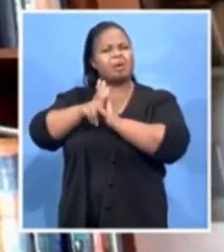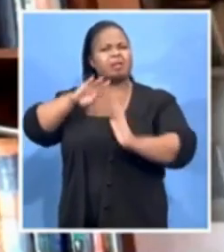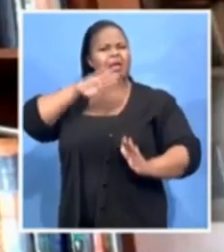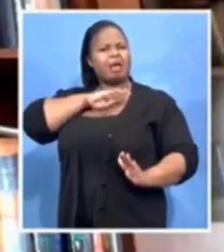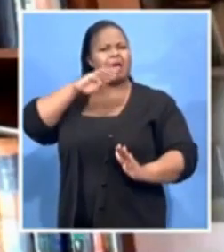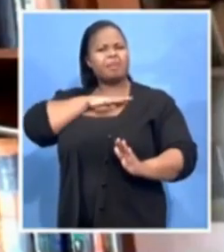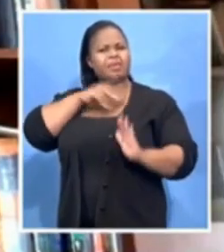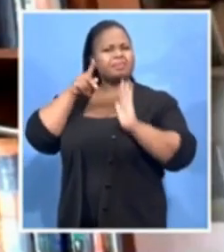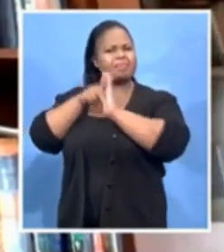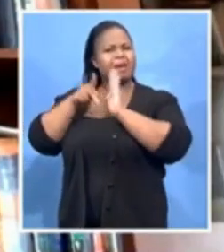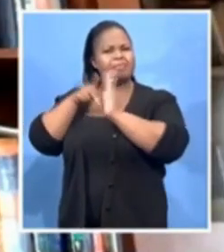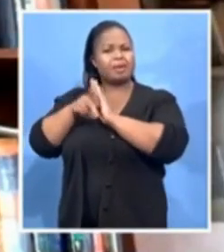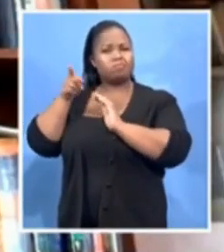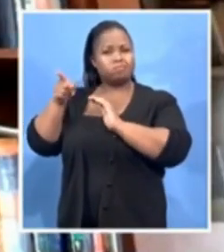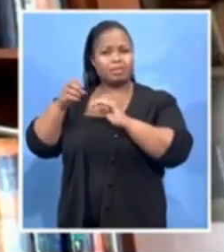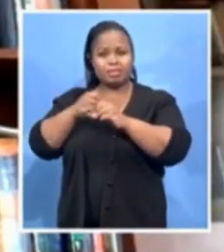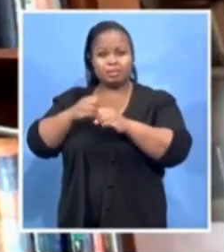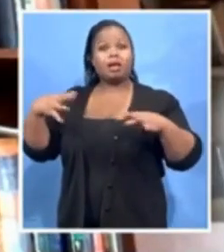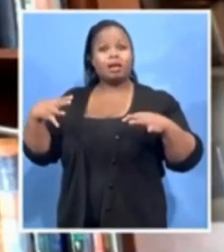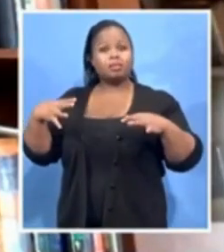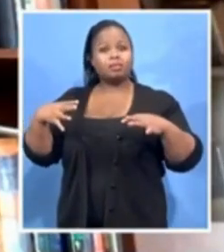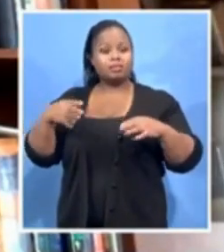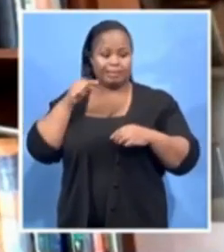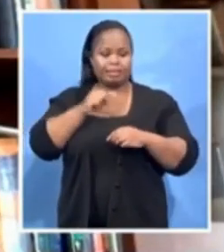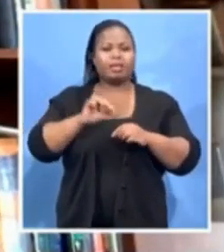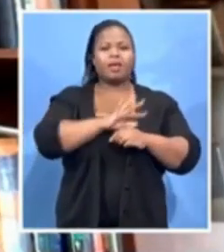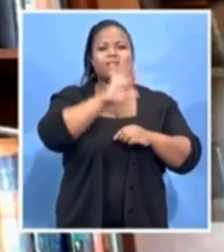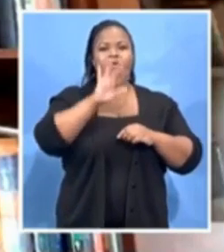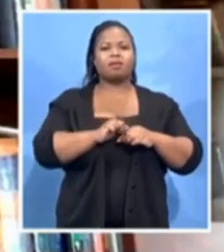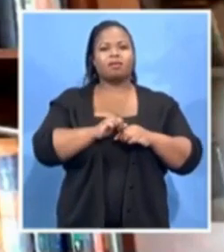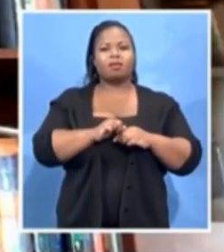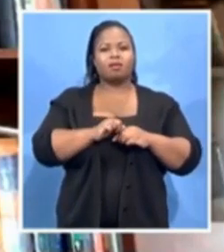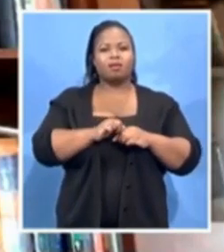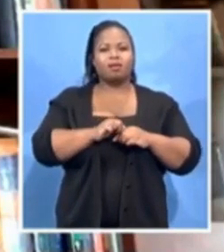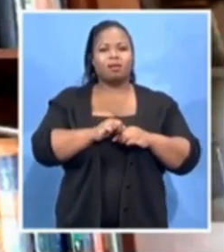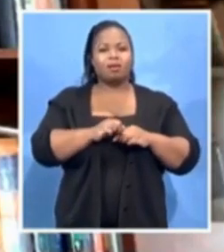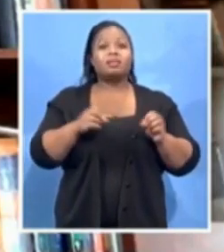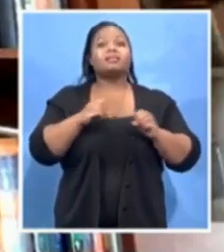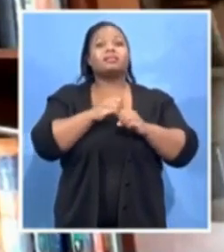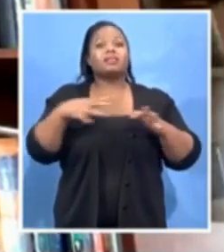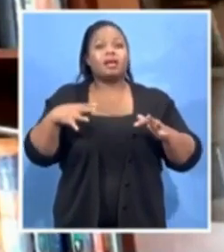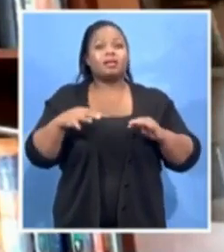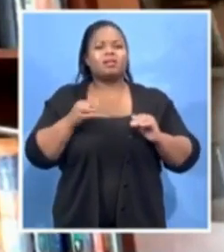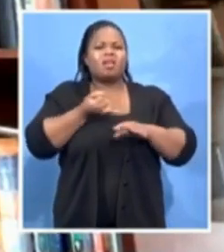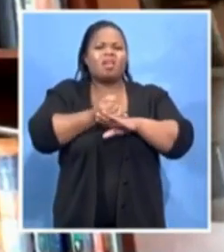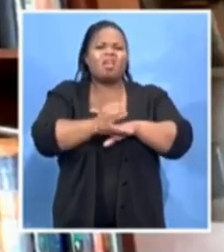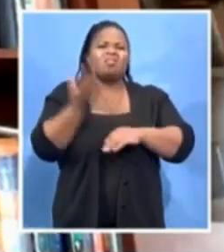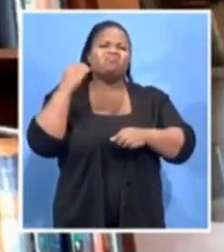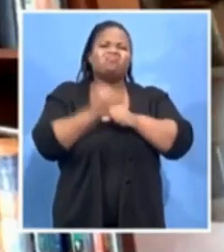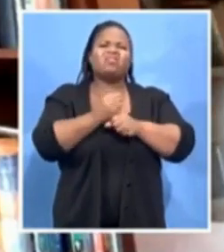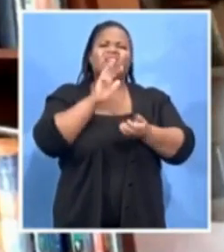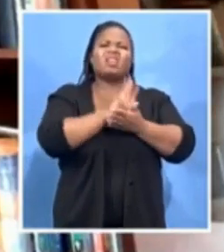begin in Africa. It begins as early as 1960.